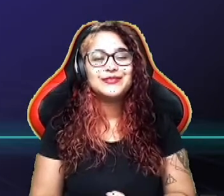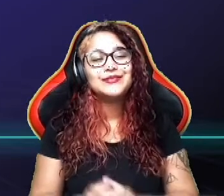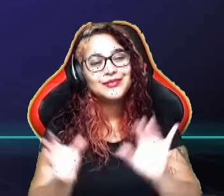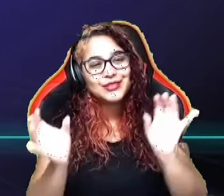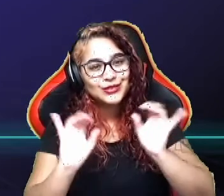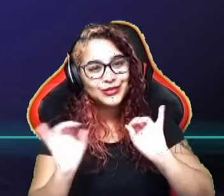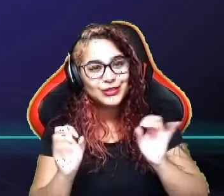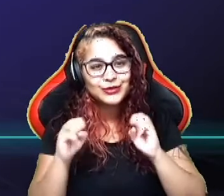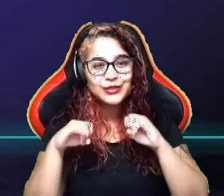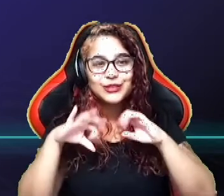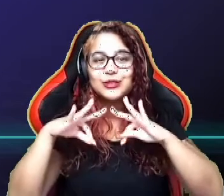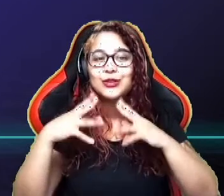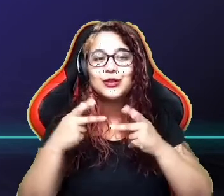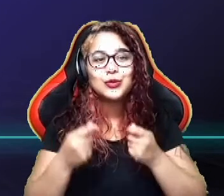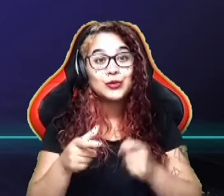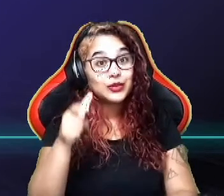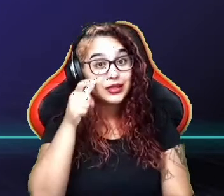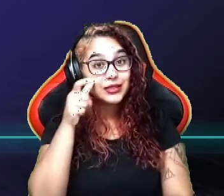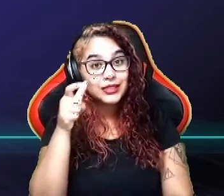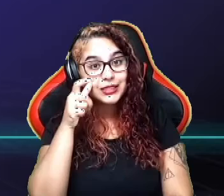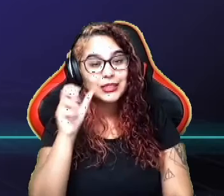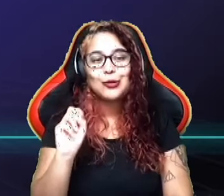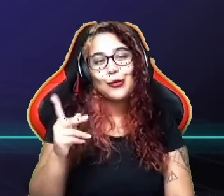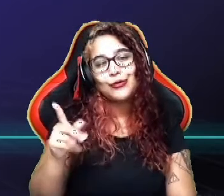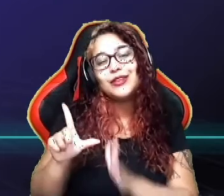All right. So hello, everyone.